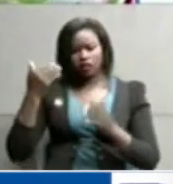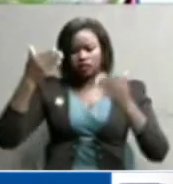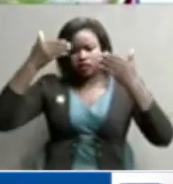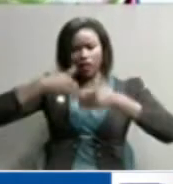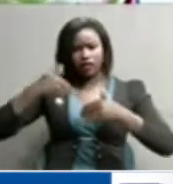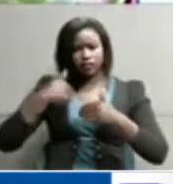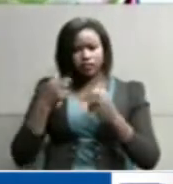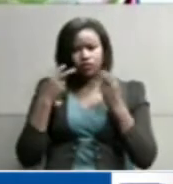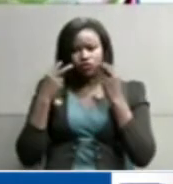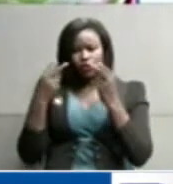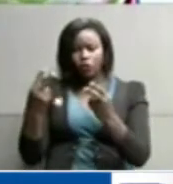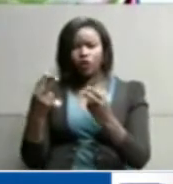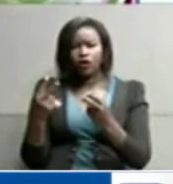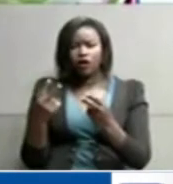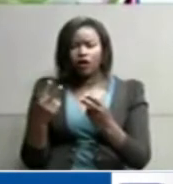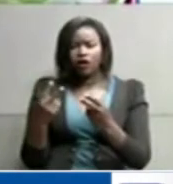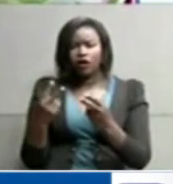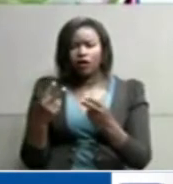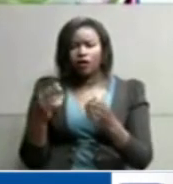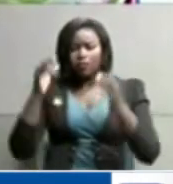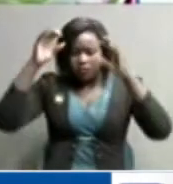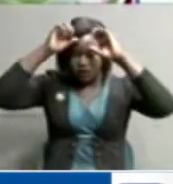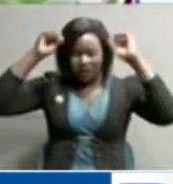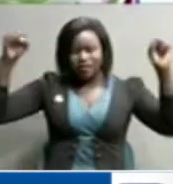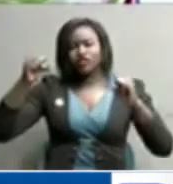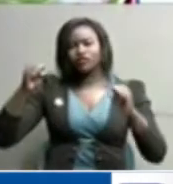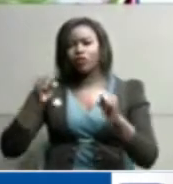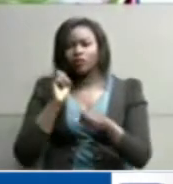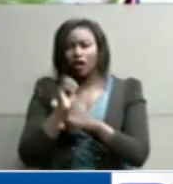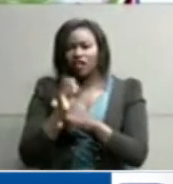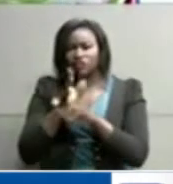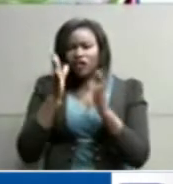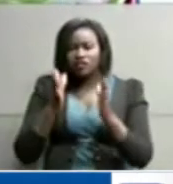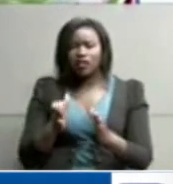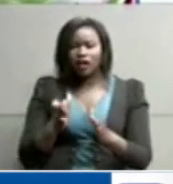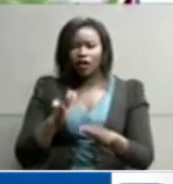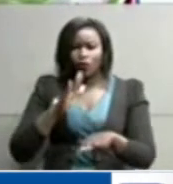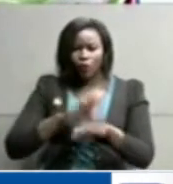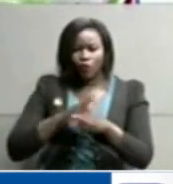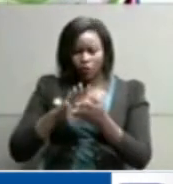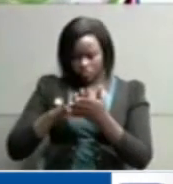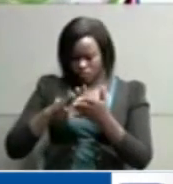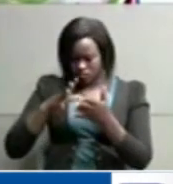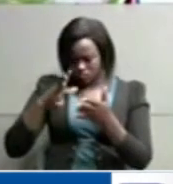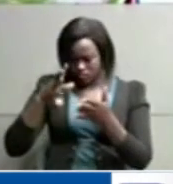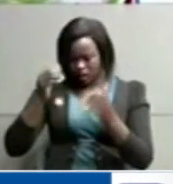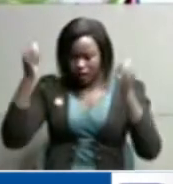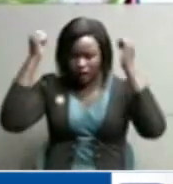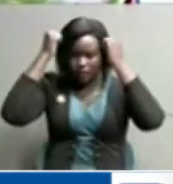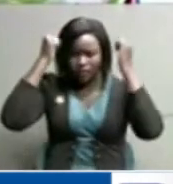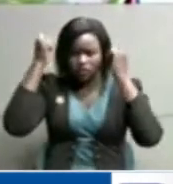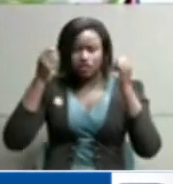senior presidential advisor on epidemics, Dr. Musenero, who is sitting here,